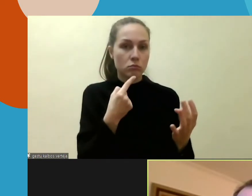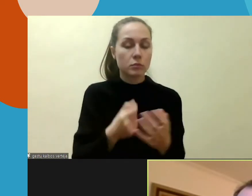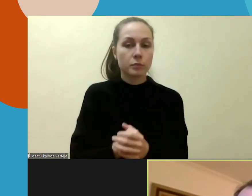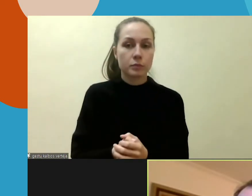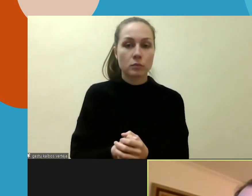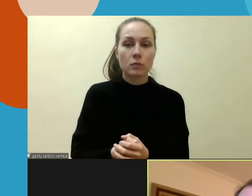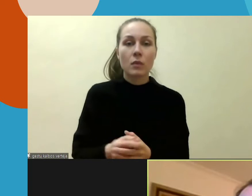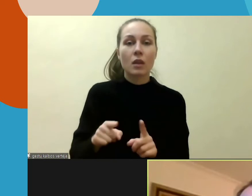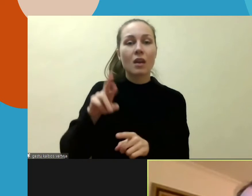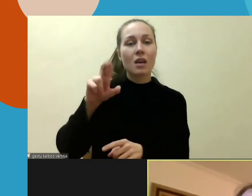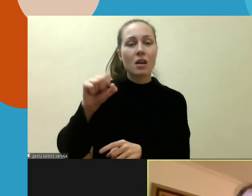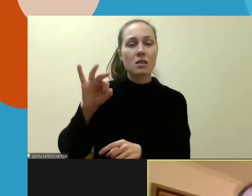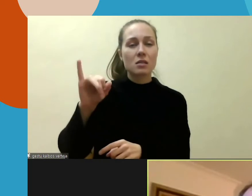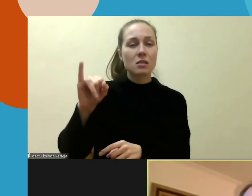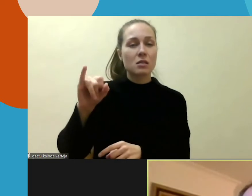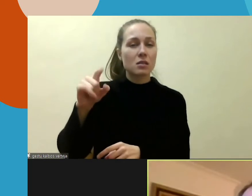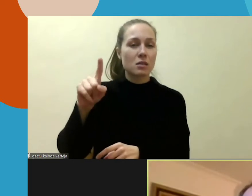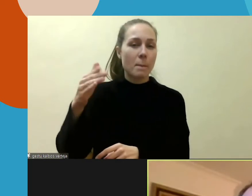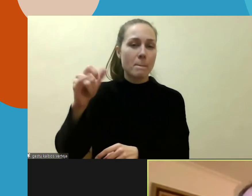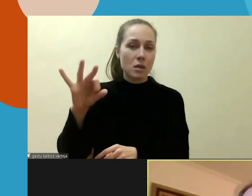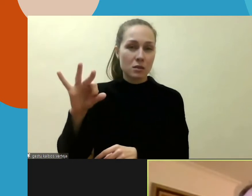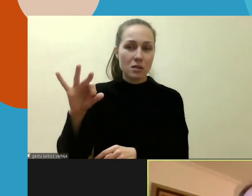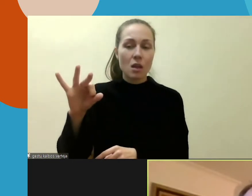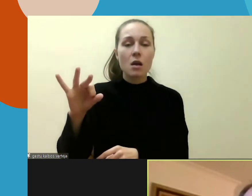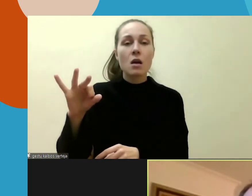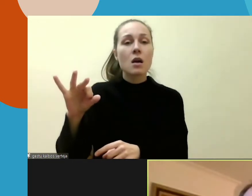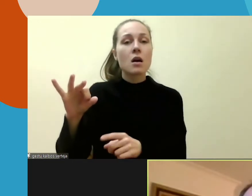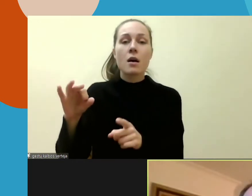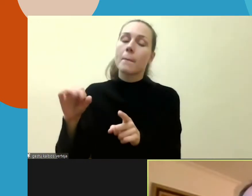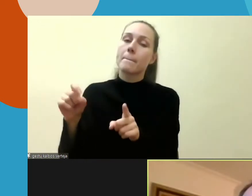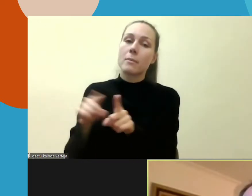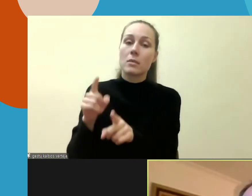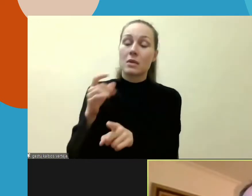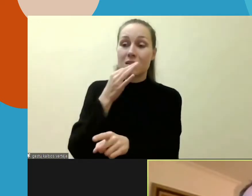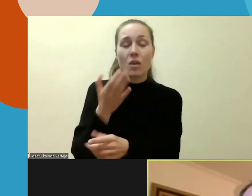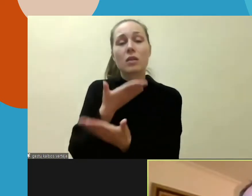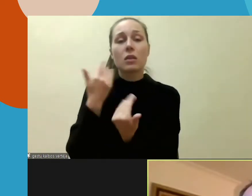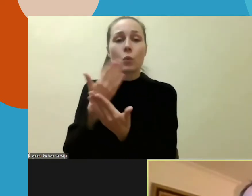was before. And of course, when the Black Lives Matter moment happened,